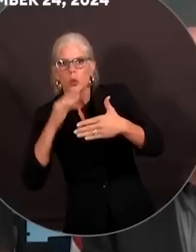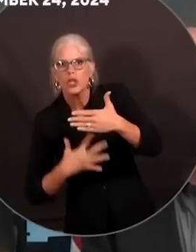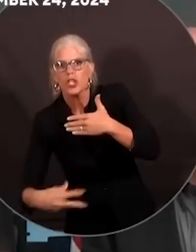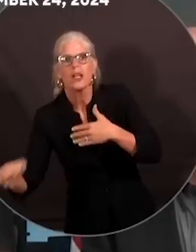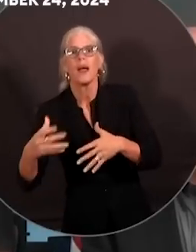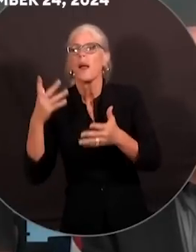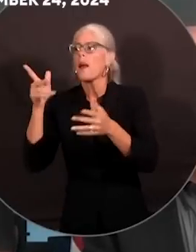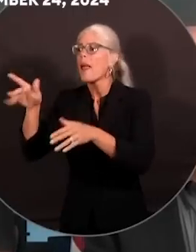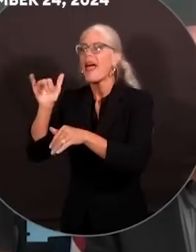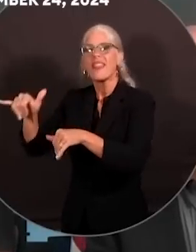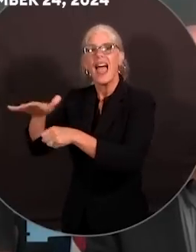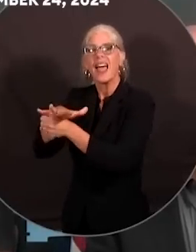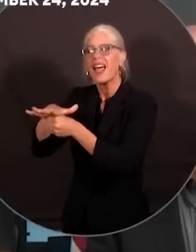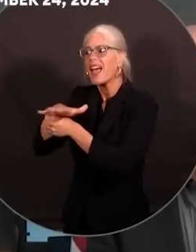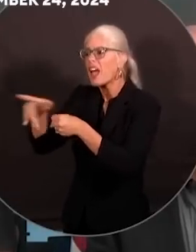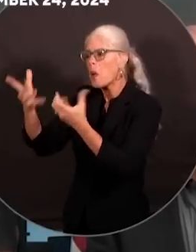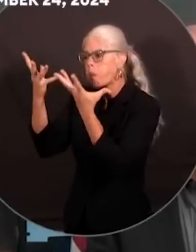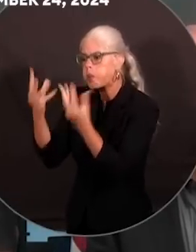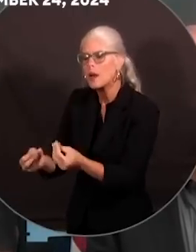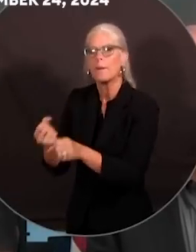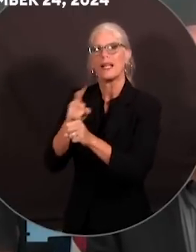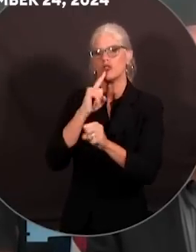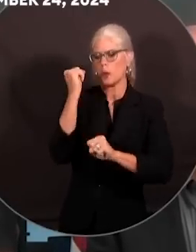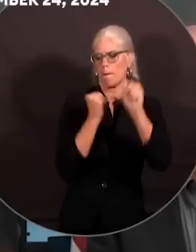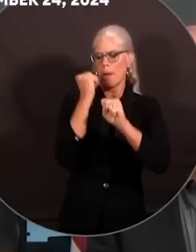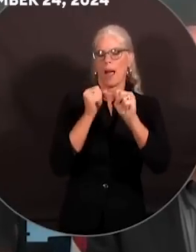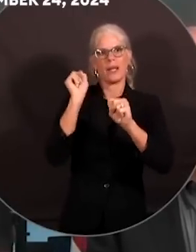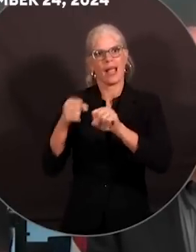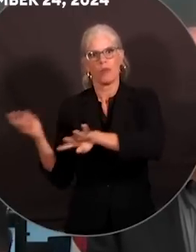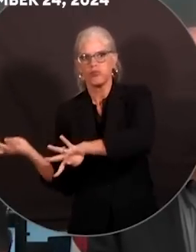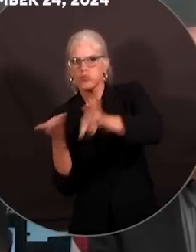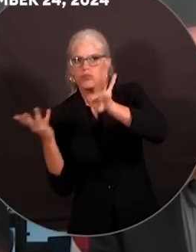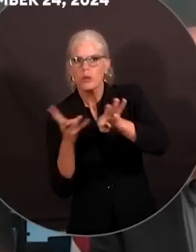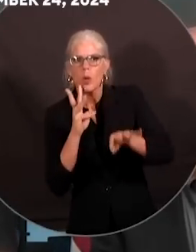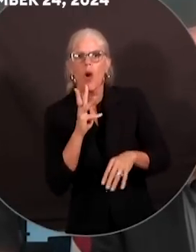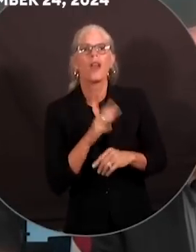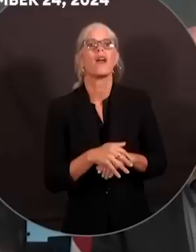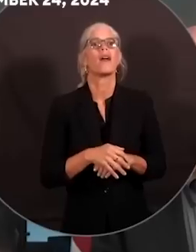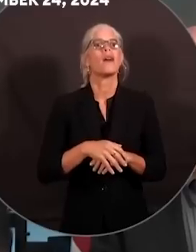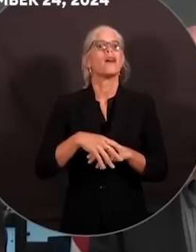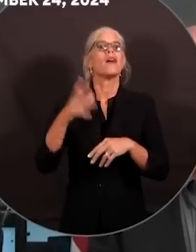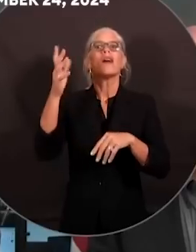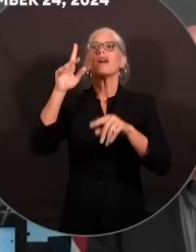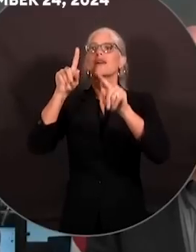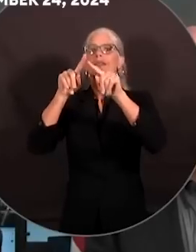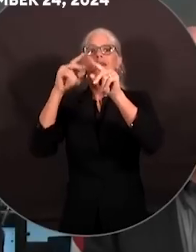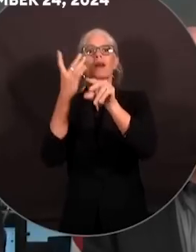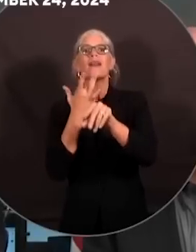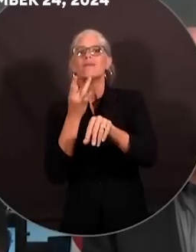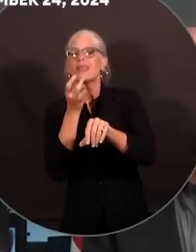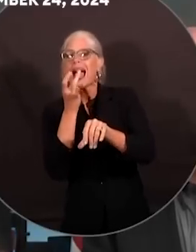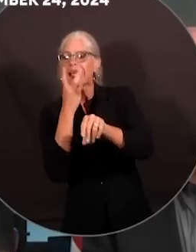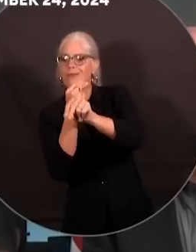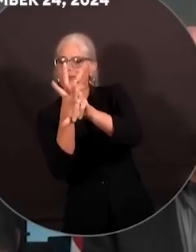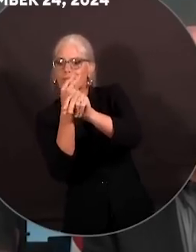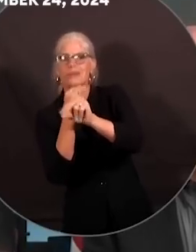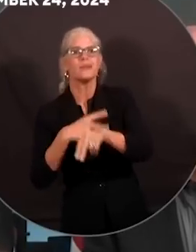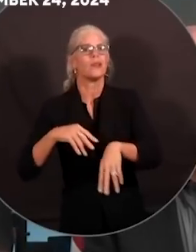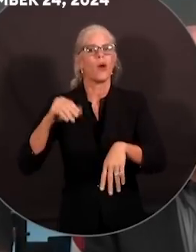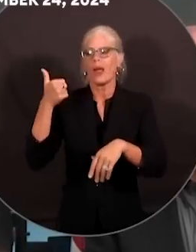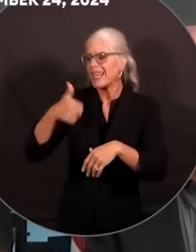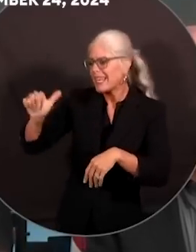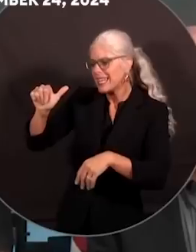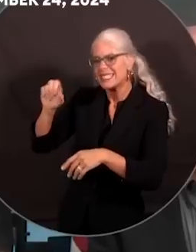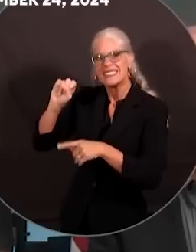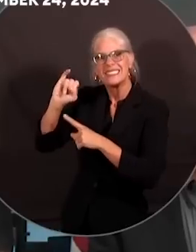as appropriate. FDOT has deployed traffic signal generators and pumps to clear and maintain the operability of intersections